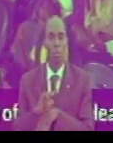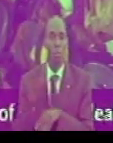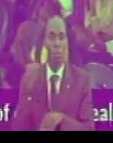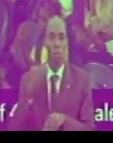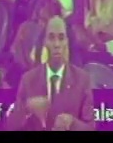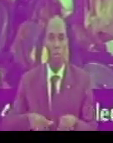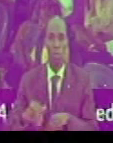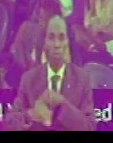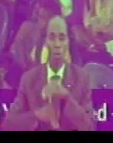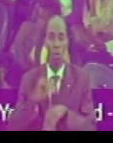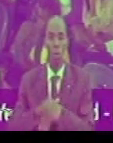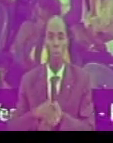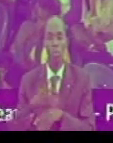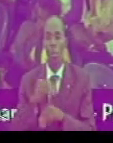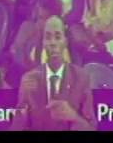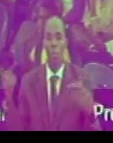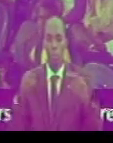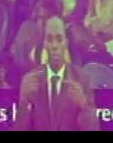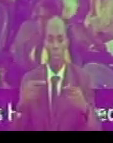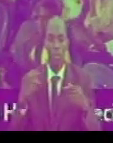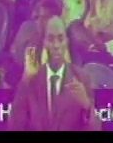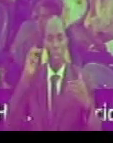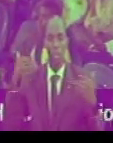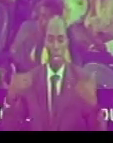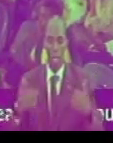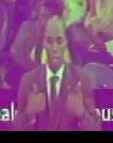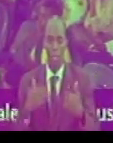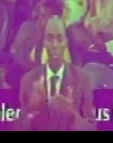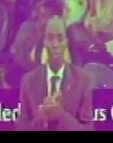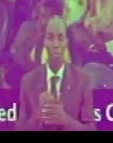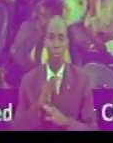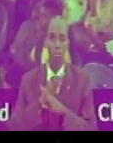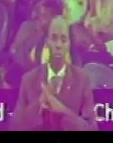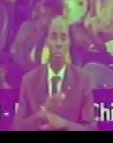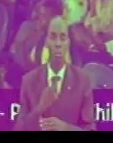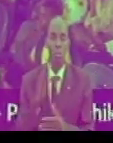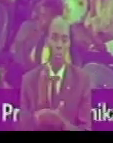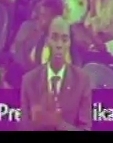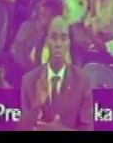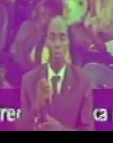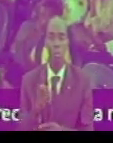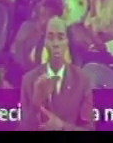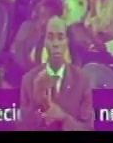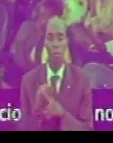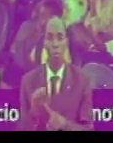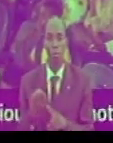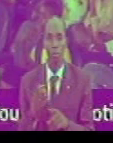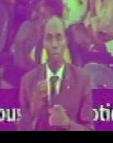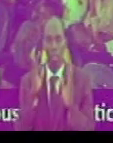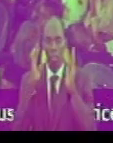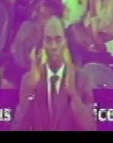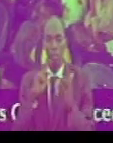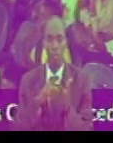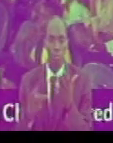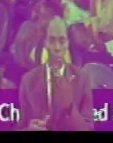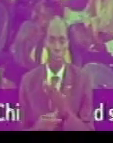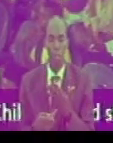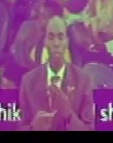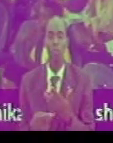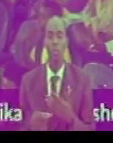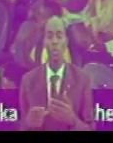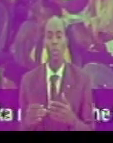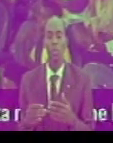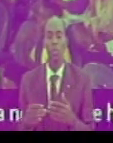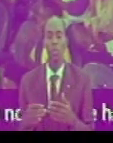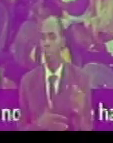ulcer, chest pain, heart problem, everything flew away as if a burden was lifted off him. And